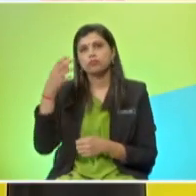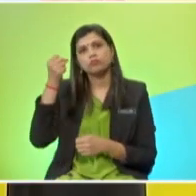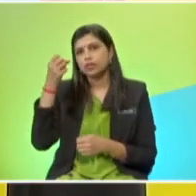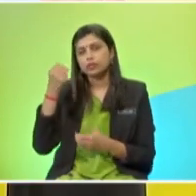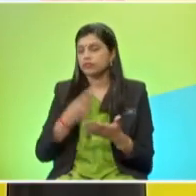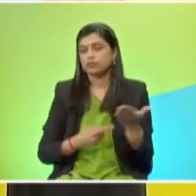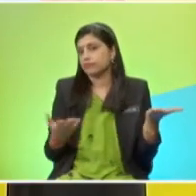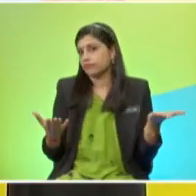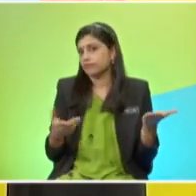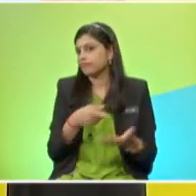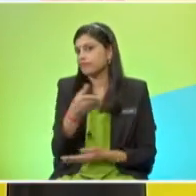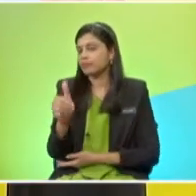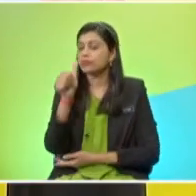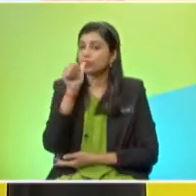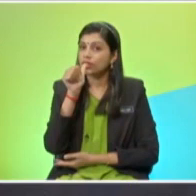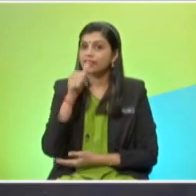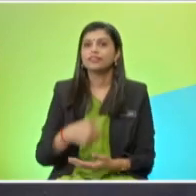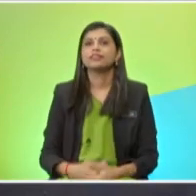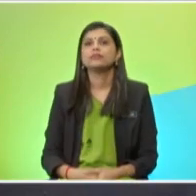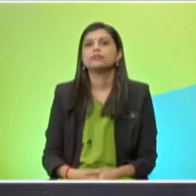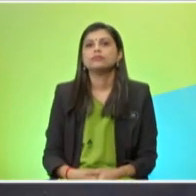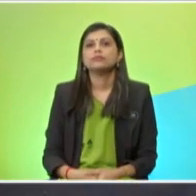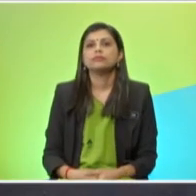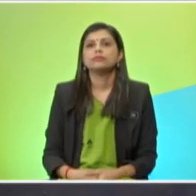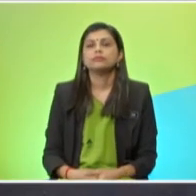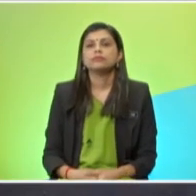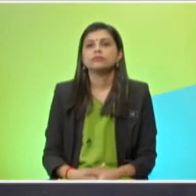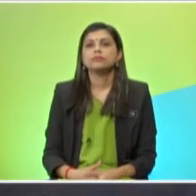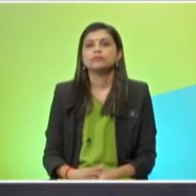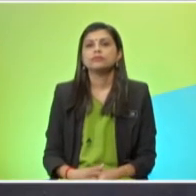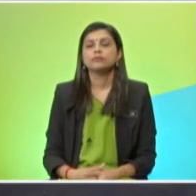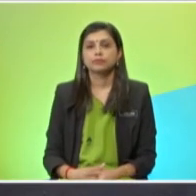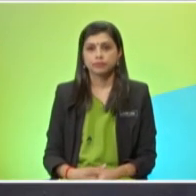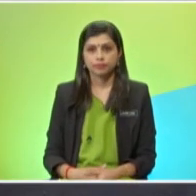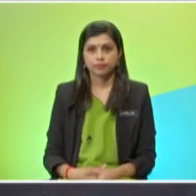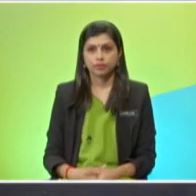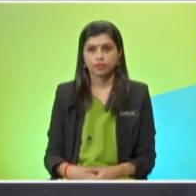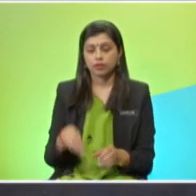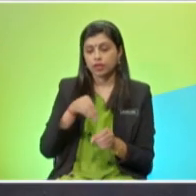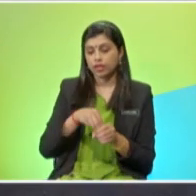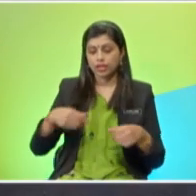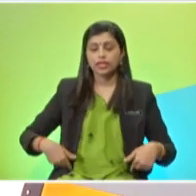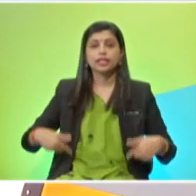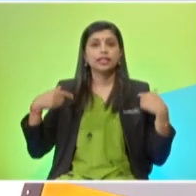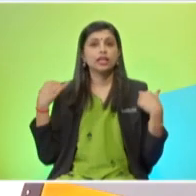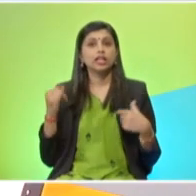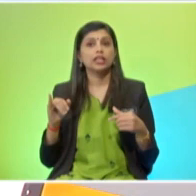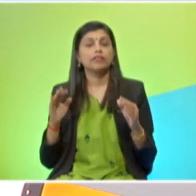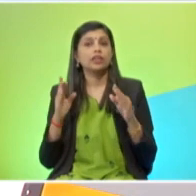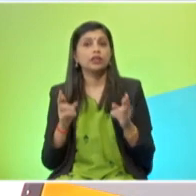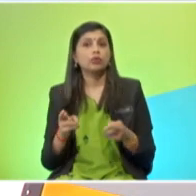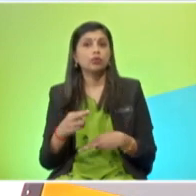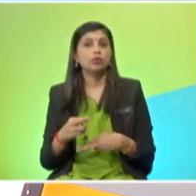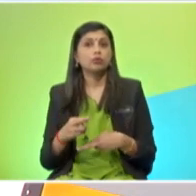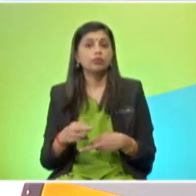drink. Okay. There's also a few things that you can do at home. In the living room, I mean. Huh. You can also play with your